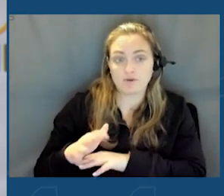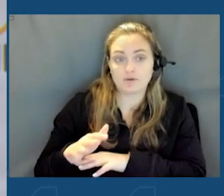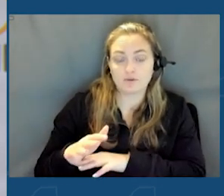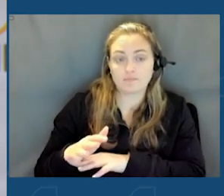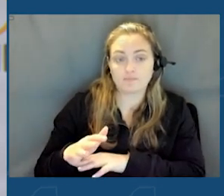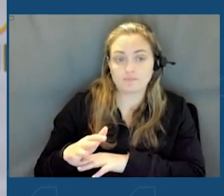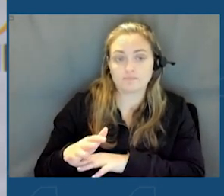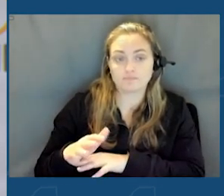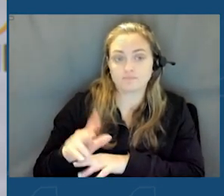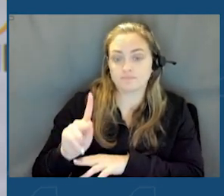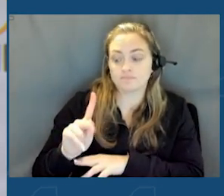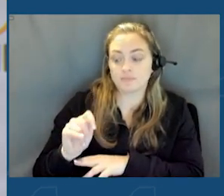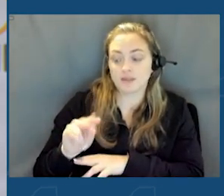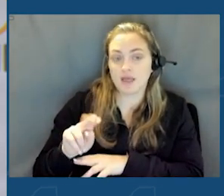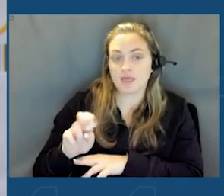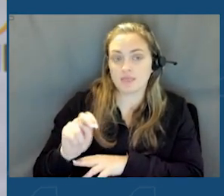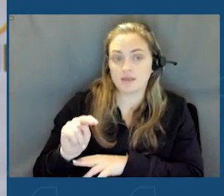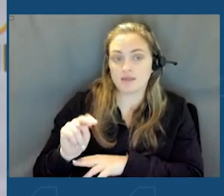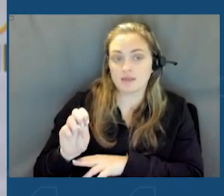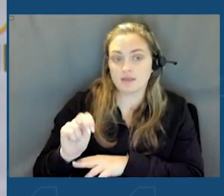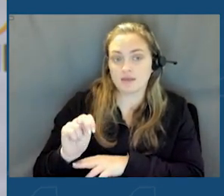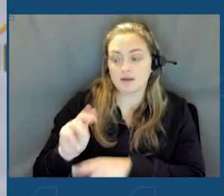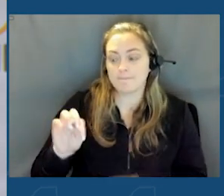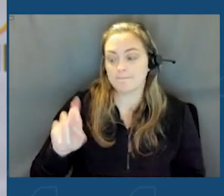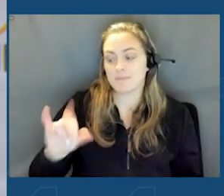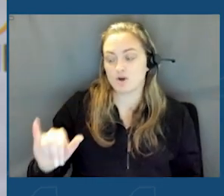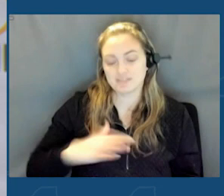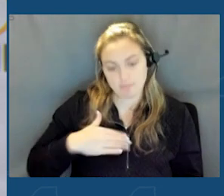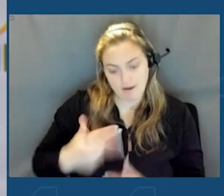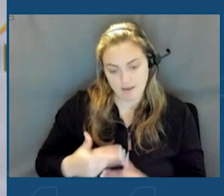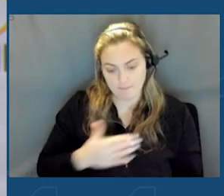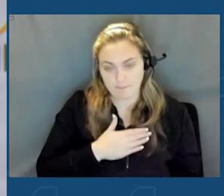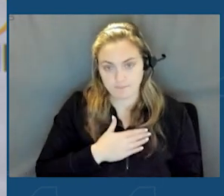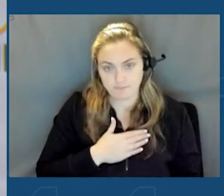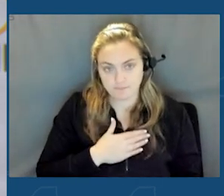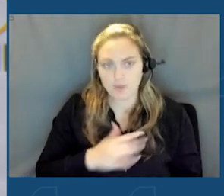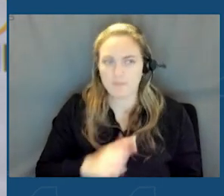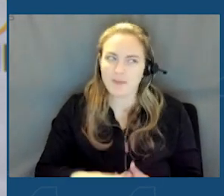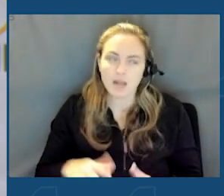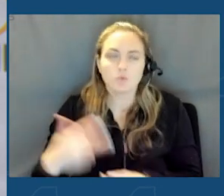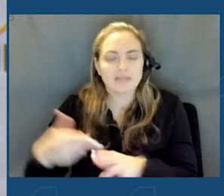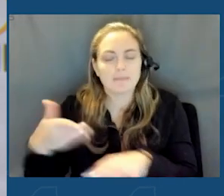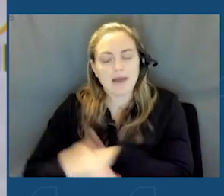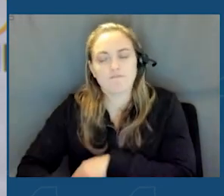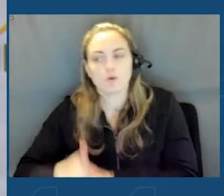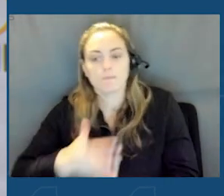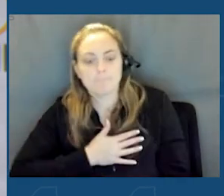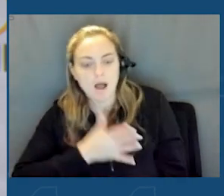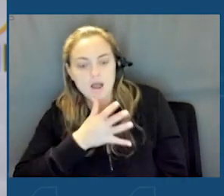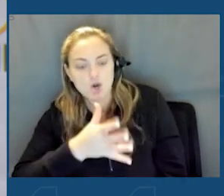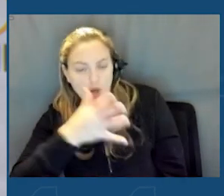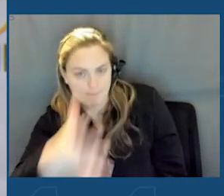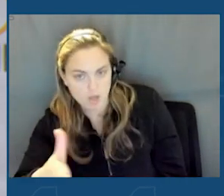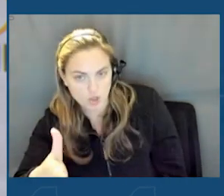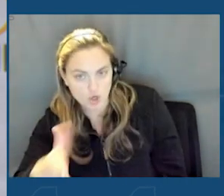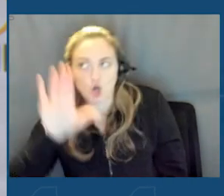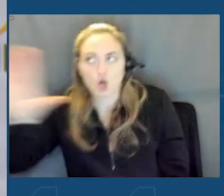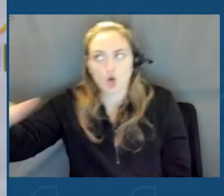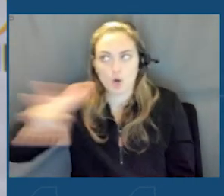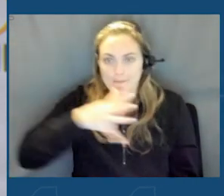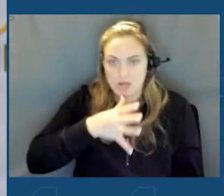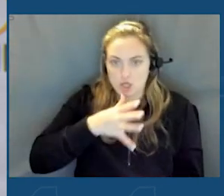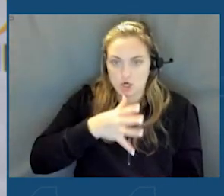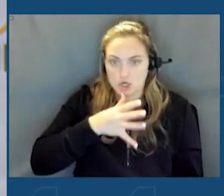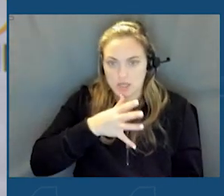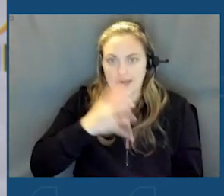Kathleen Mary House. I mean, my name is Kathleen Mary, but it's named after my grandmother, her mother, who had endured so much. It's the Kathleen Mary House.